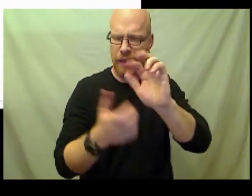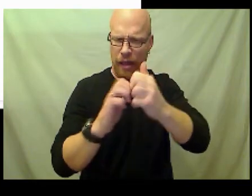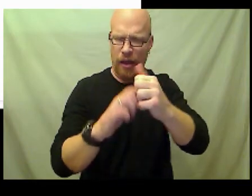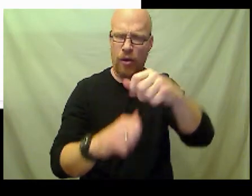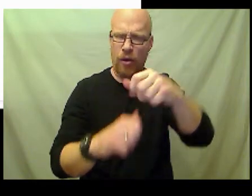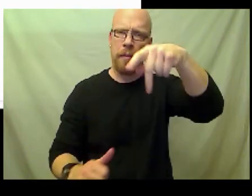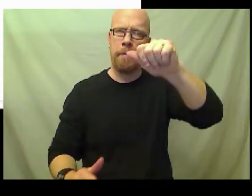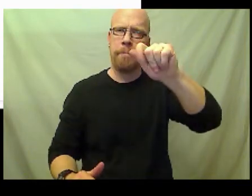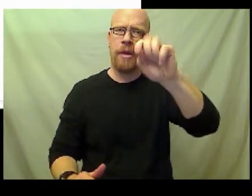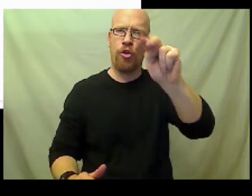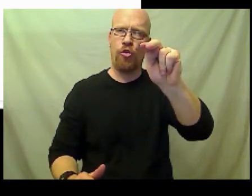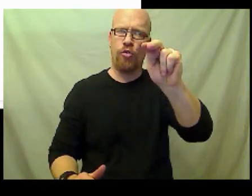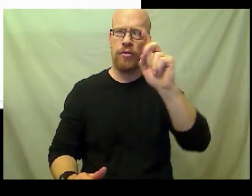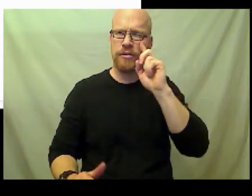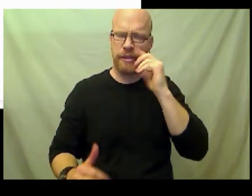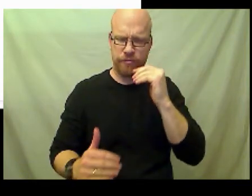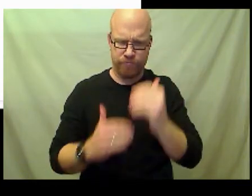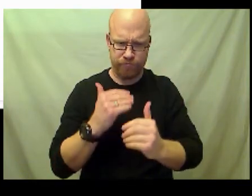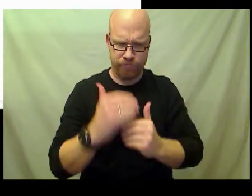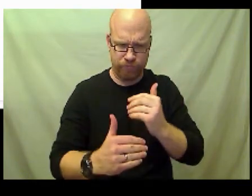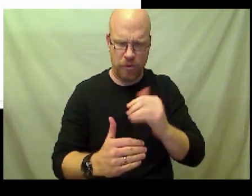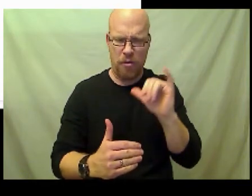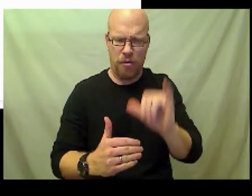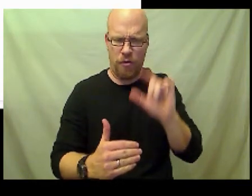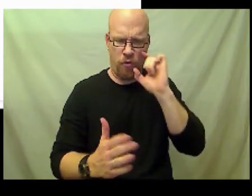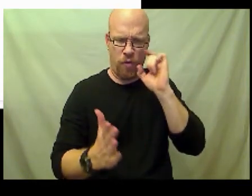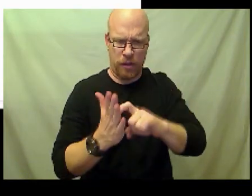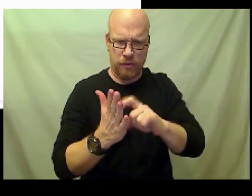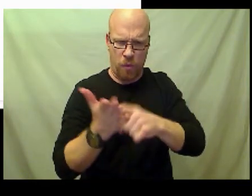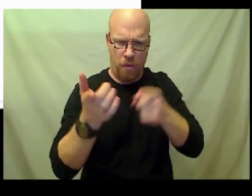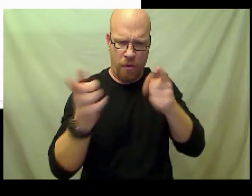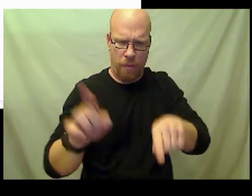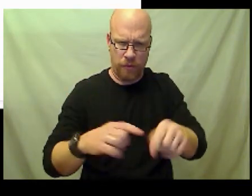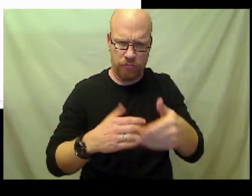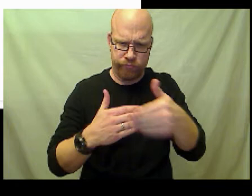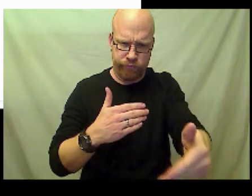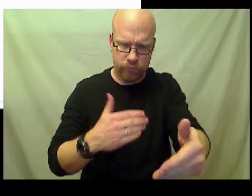The same pattern you've seen in the last couple examples.